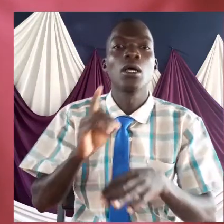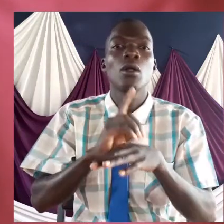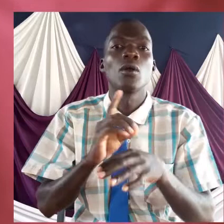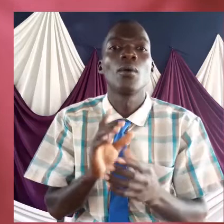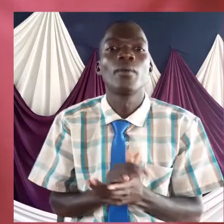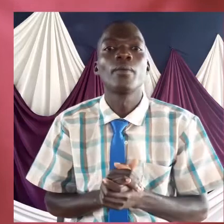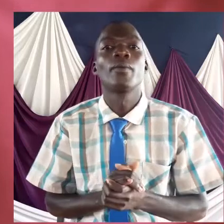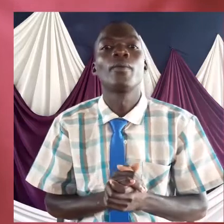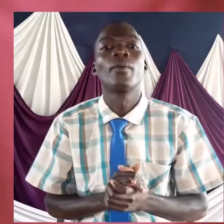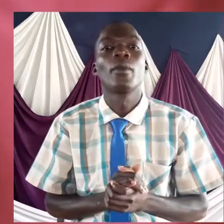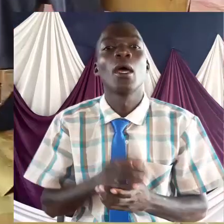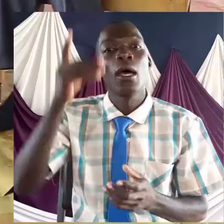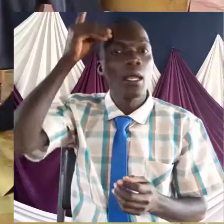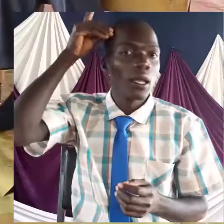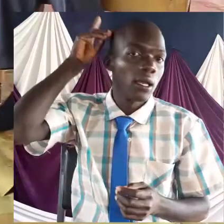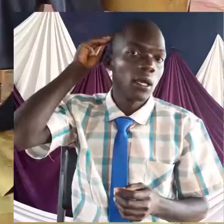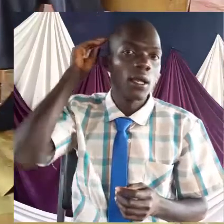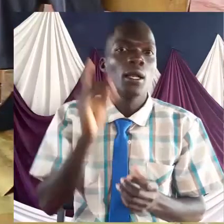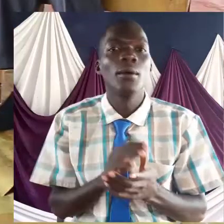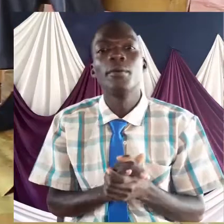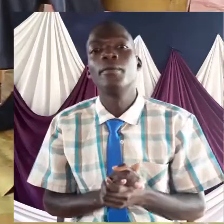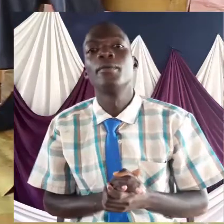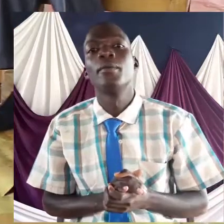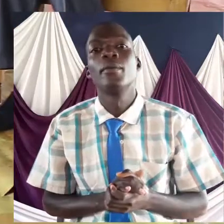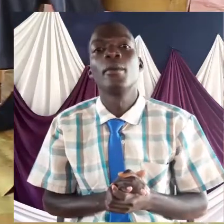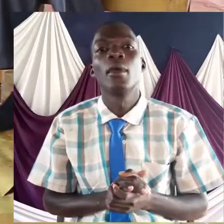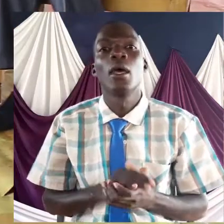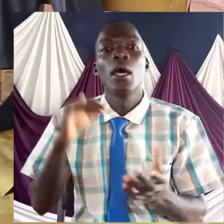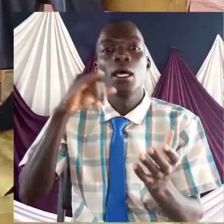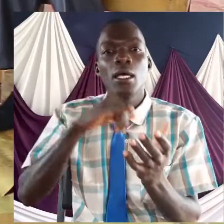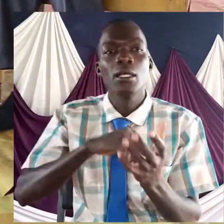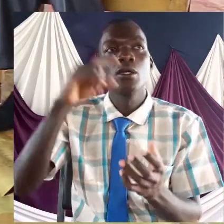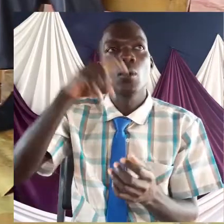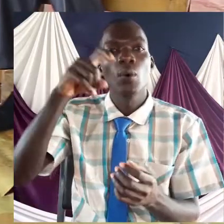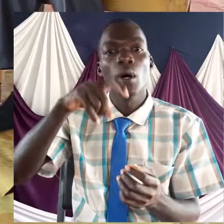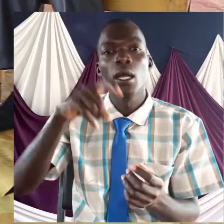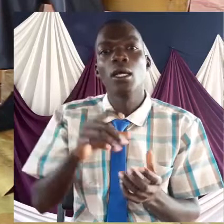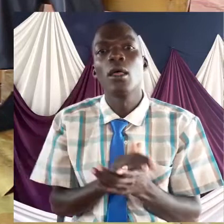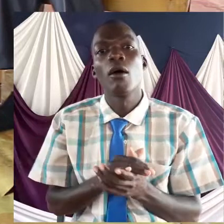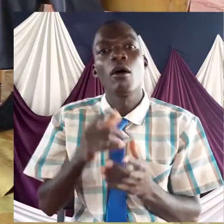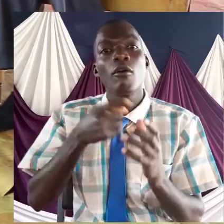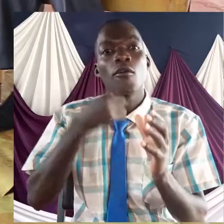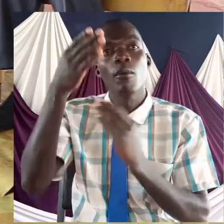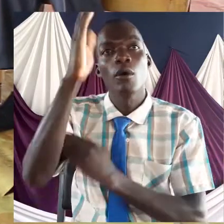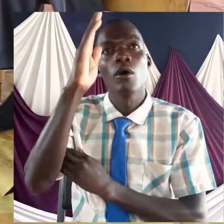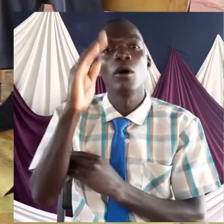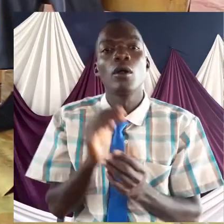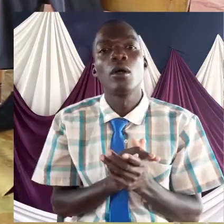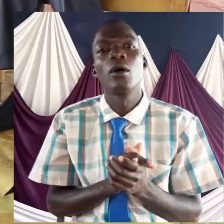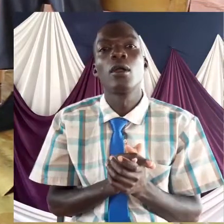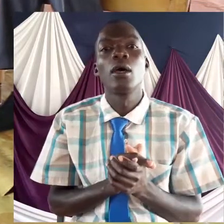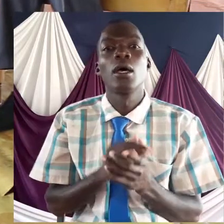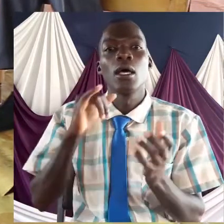Amen. Daniel, in his inquiry from God, mm-hmm. he